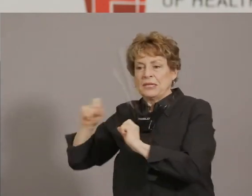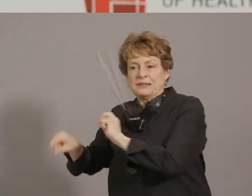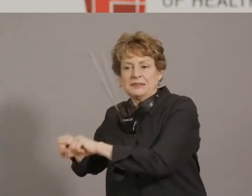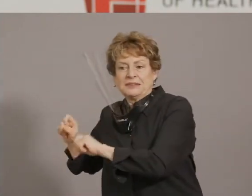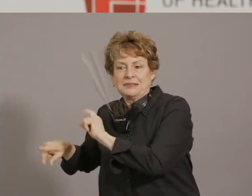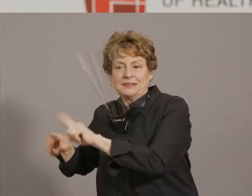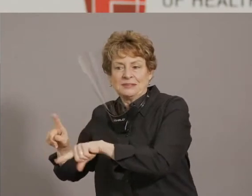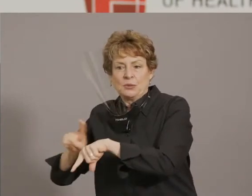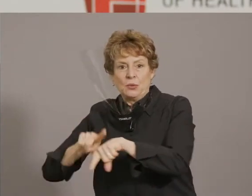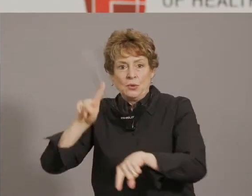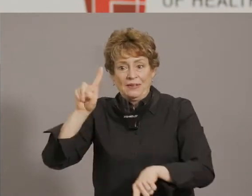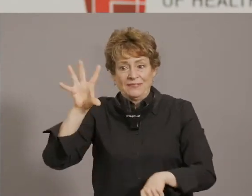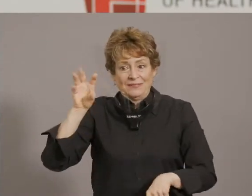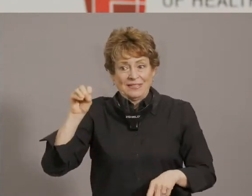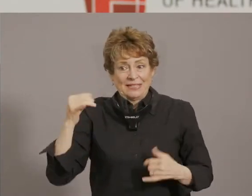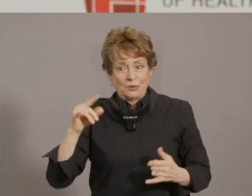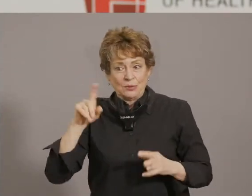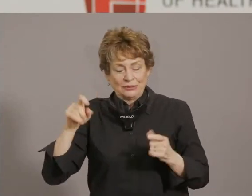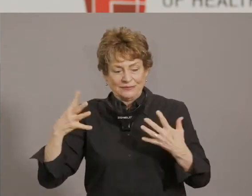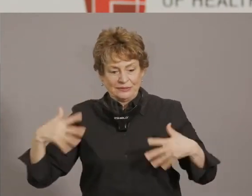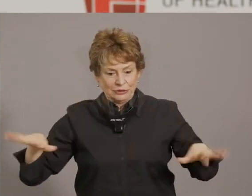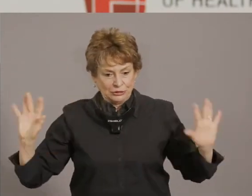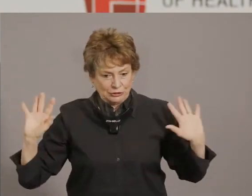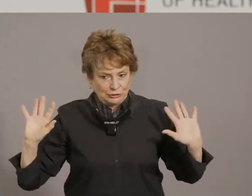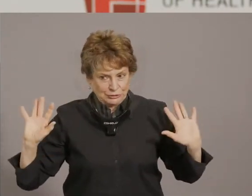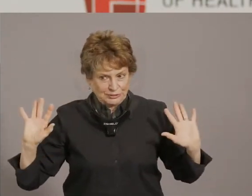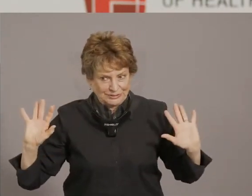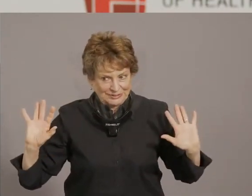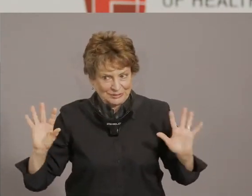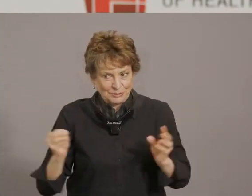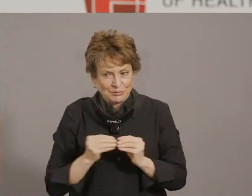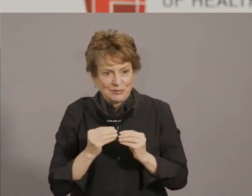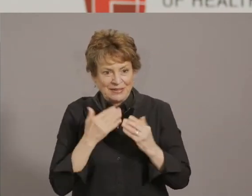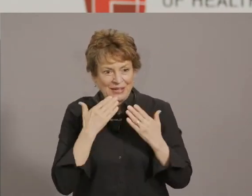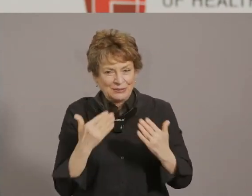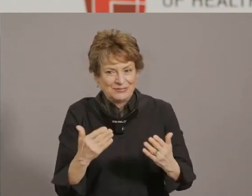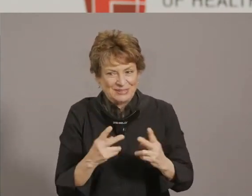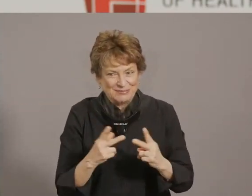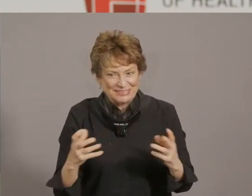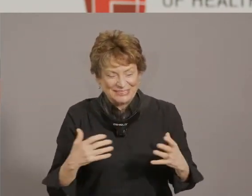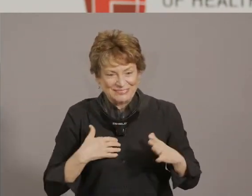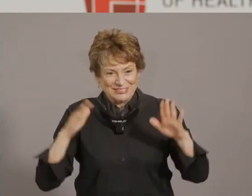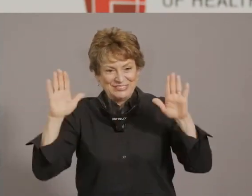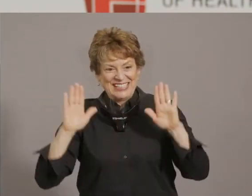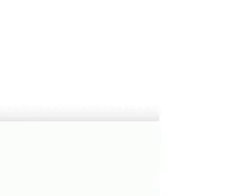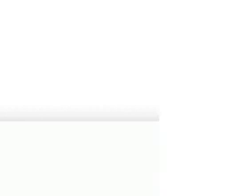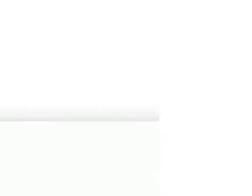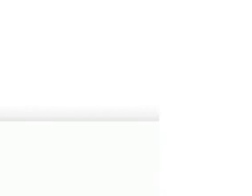questions. Thank you, everyone, and thank you to you. Dr. Christ. Have a great day. Have a good day.